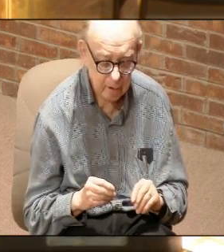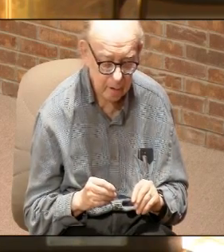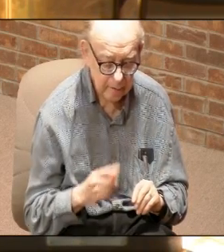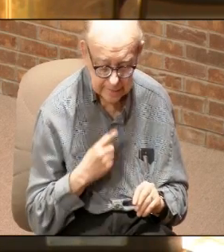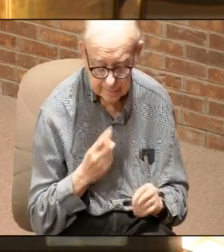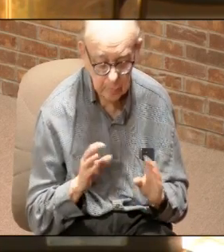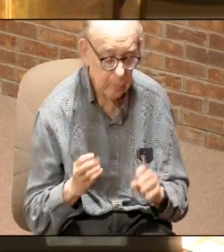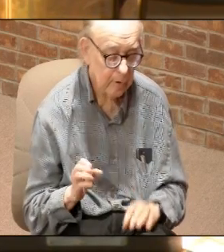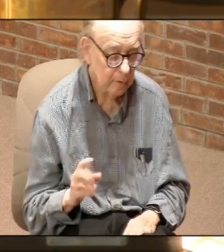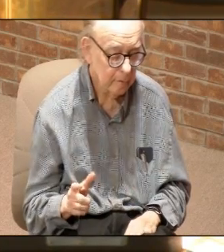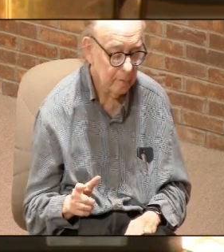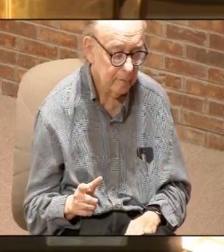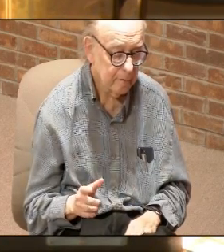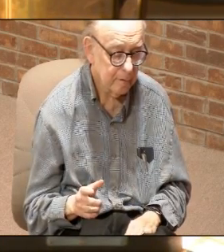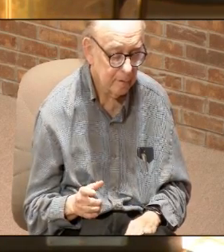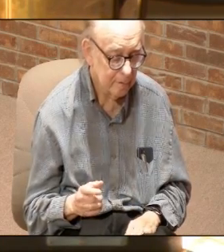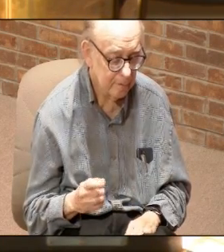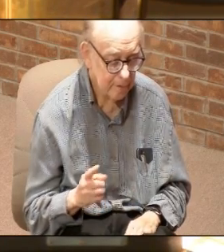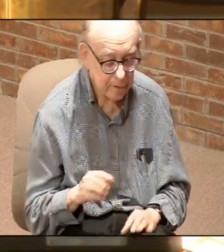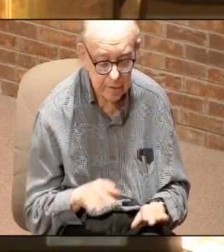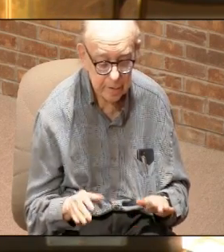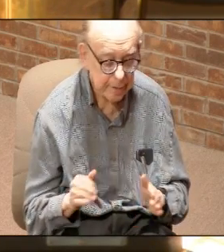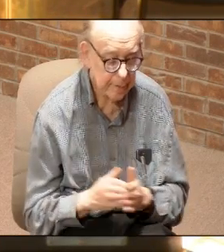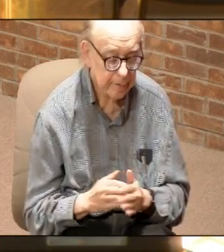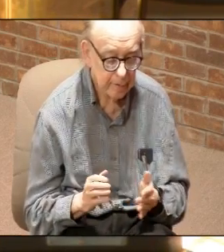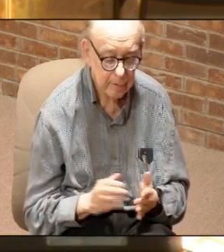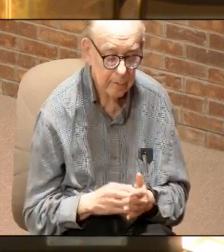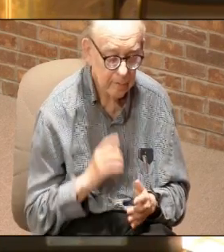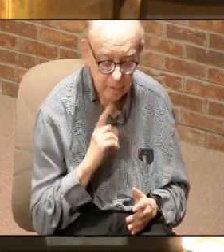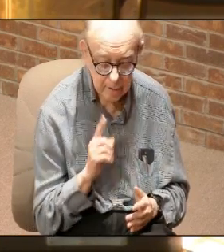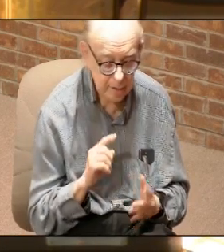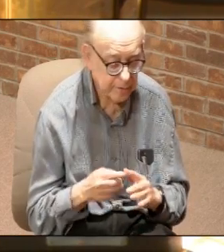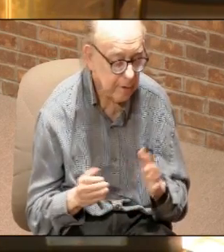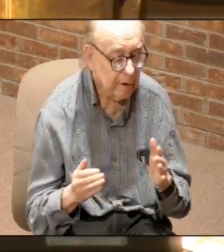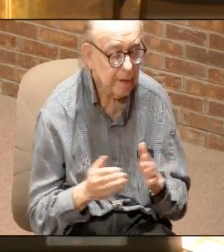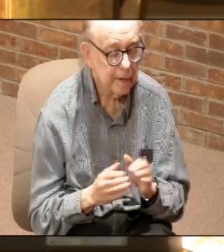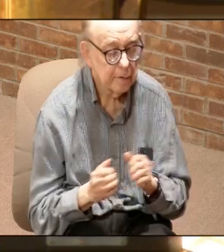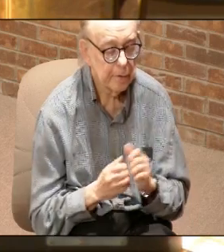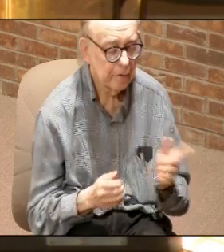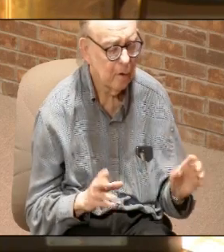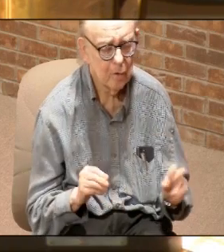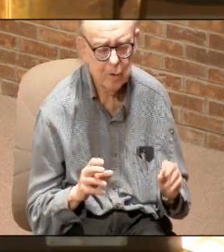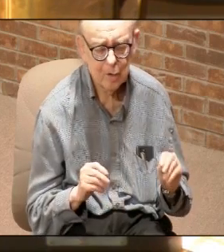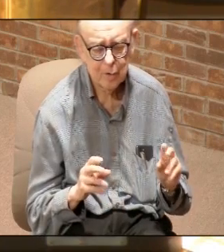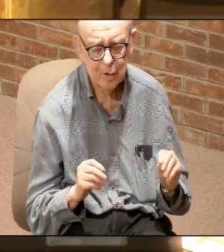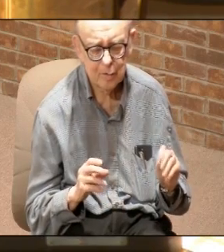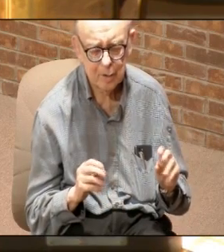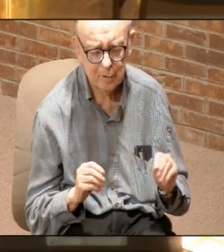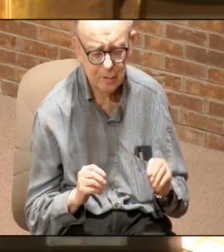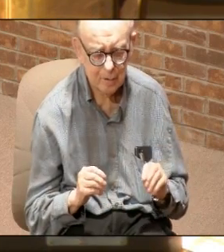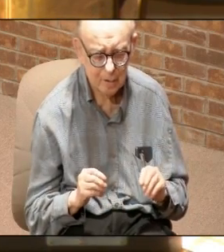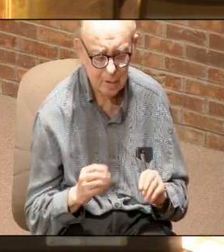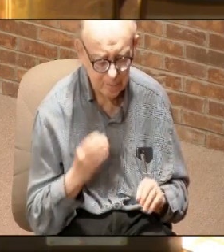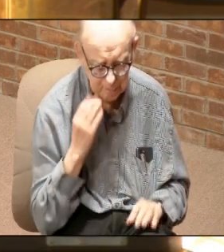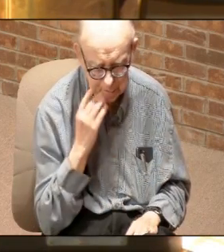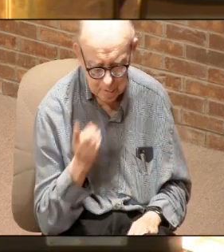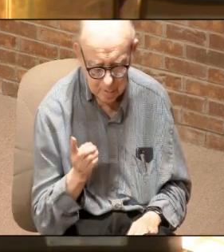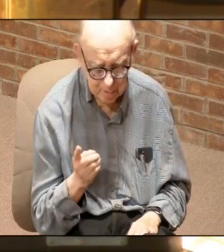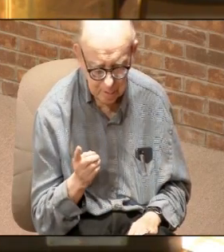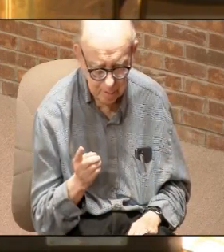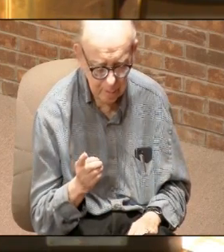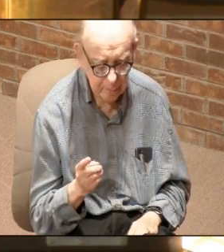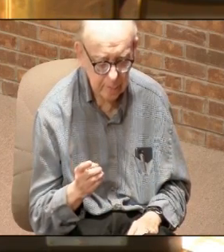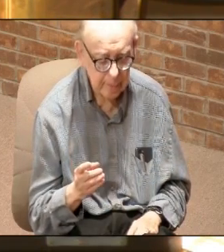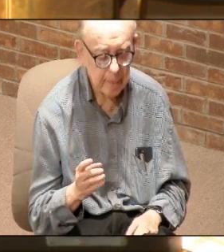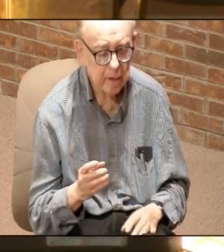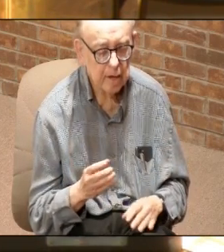and say, well, you did it again, I got to start all over. No. I know that he's going to